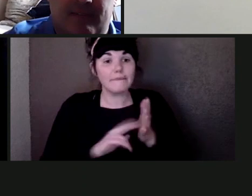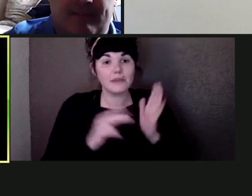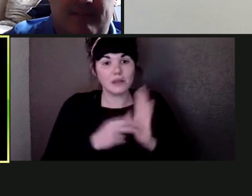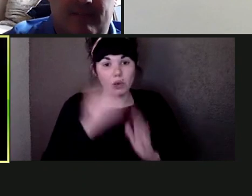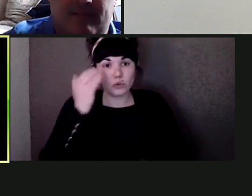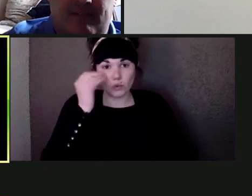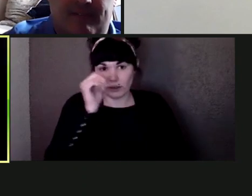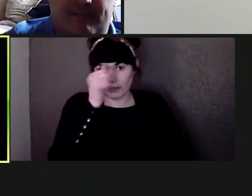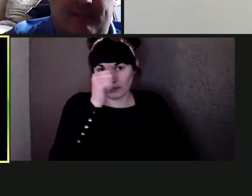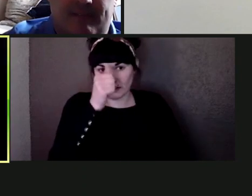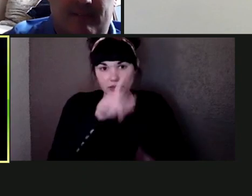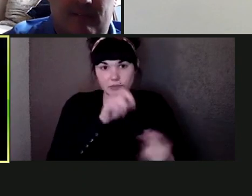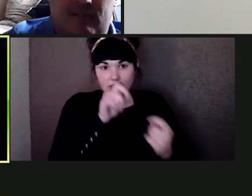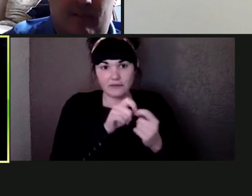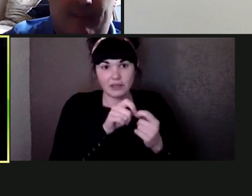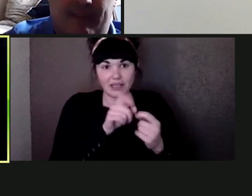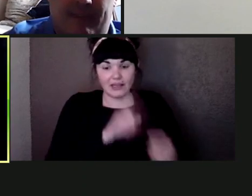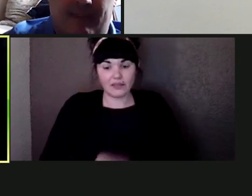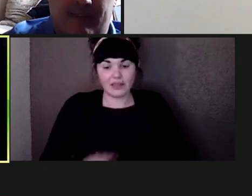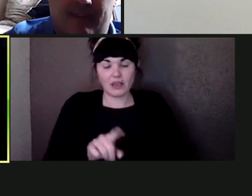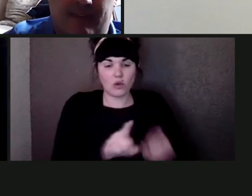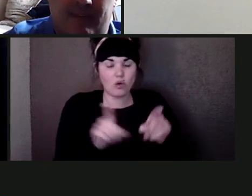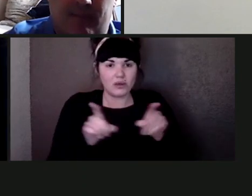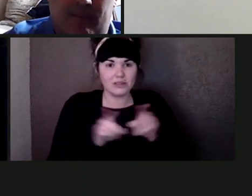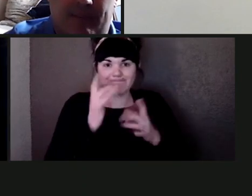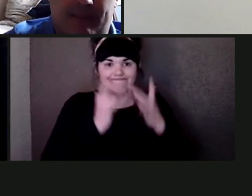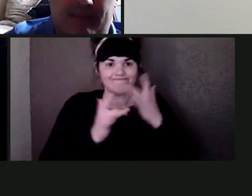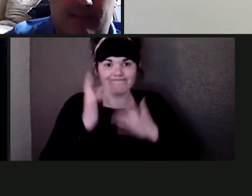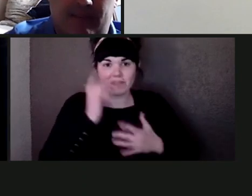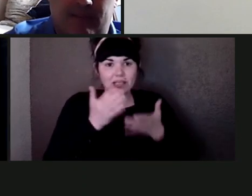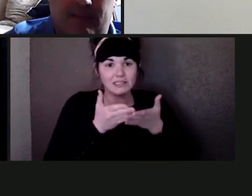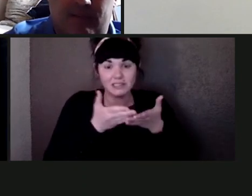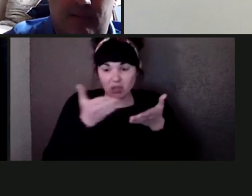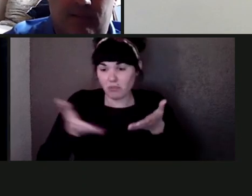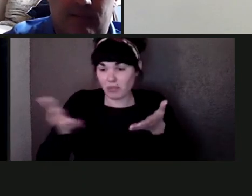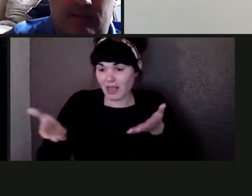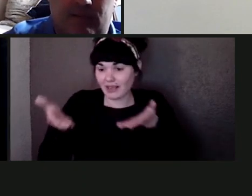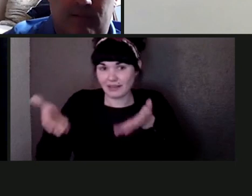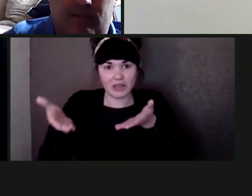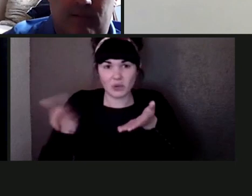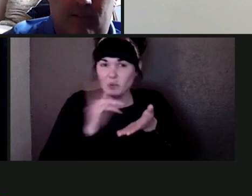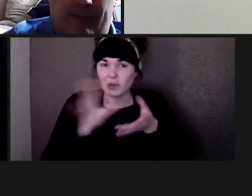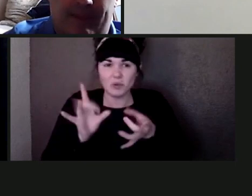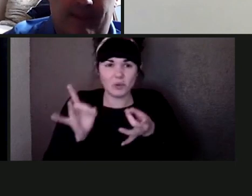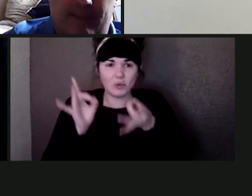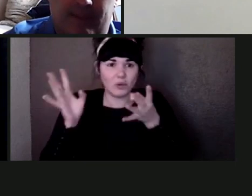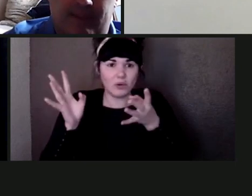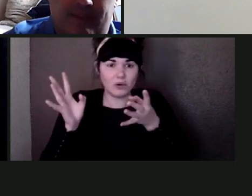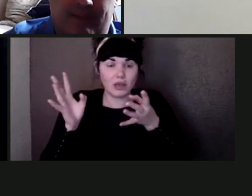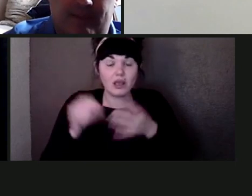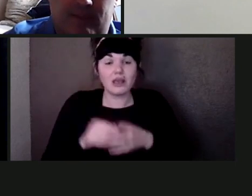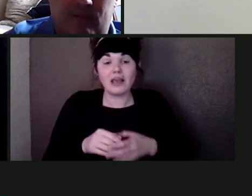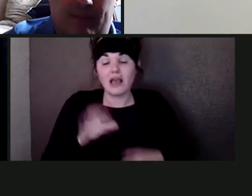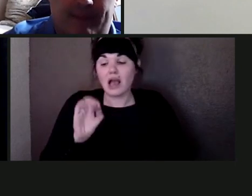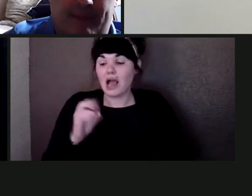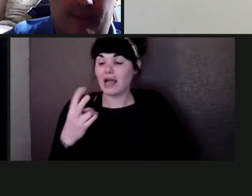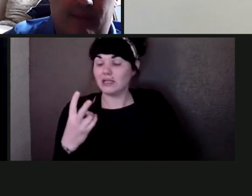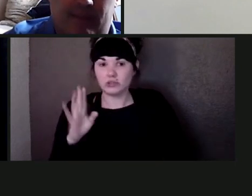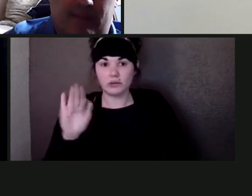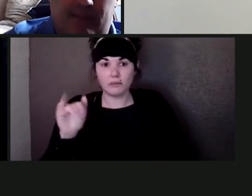specifically, they also are lacking in terms of supply. It's gotten so bad that they, they're running out of oxygen packs. So any